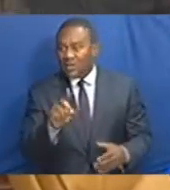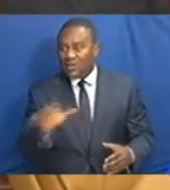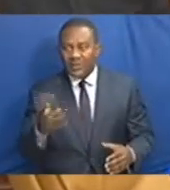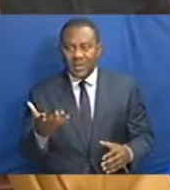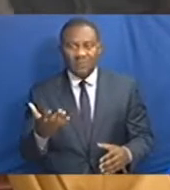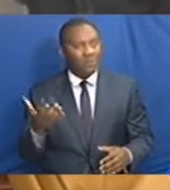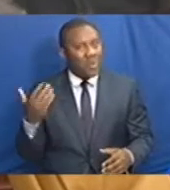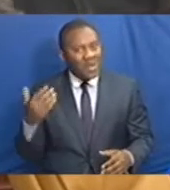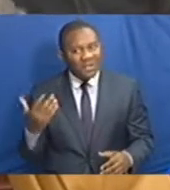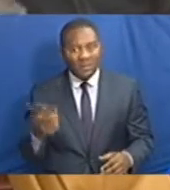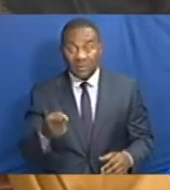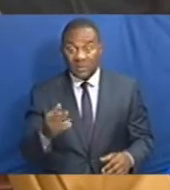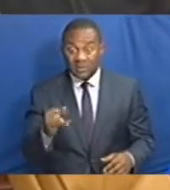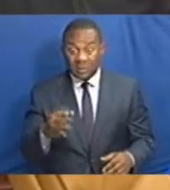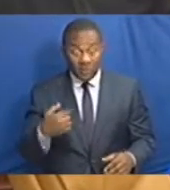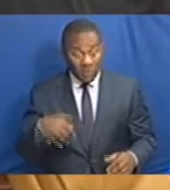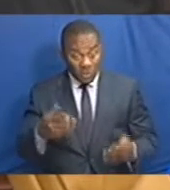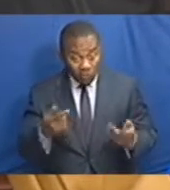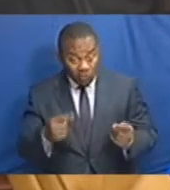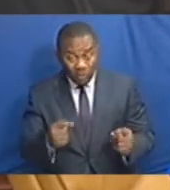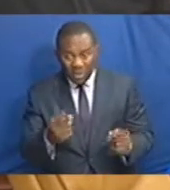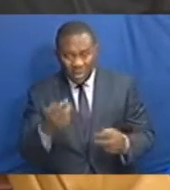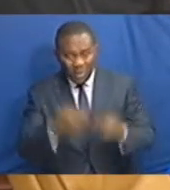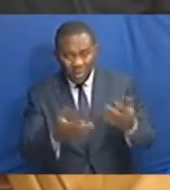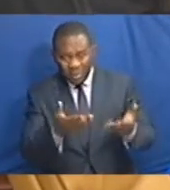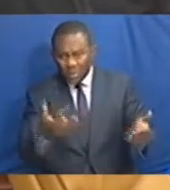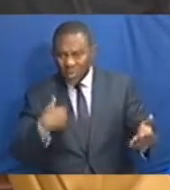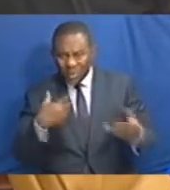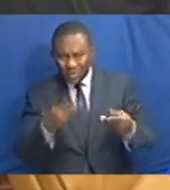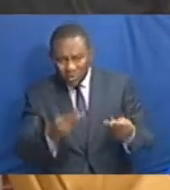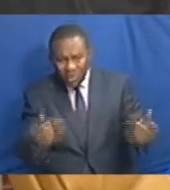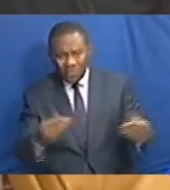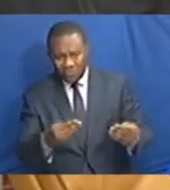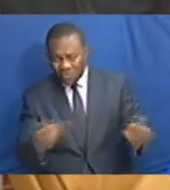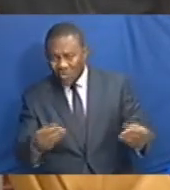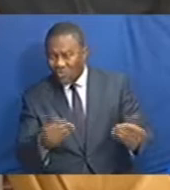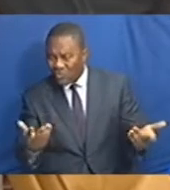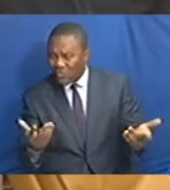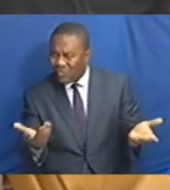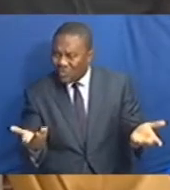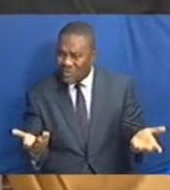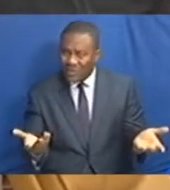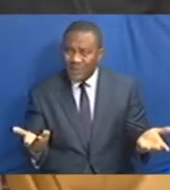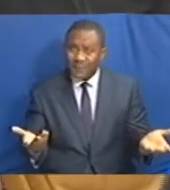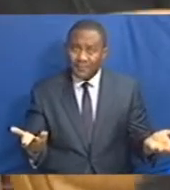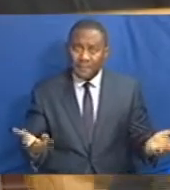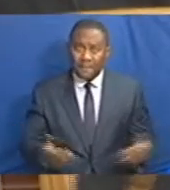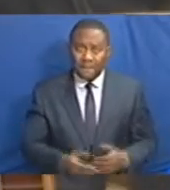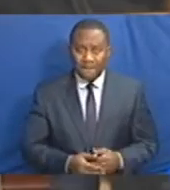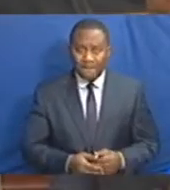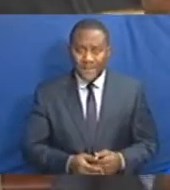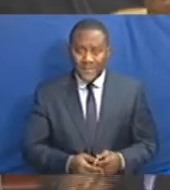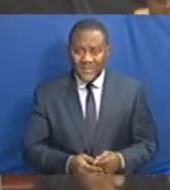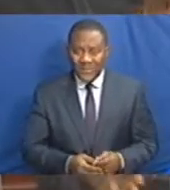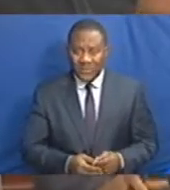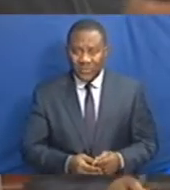they left behind, if we've been able to cover the hole, and for that matter, we've been able to, put